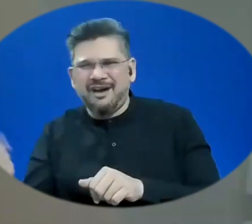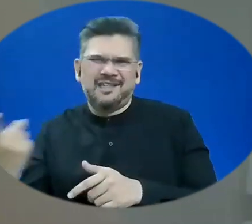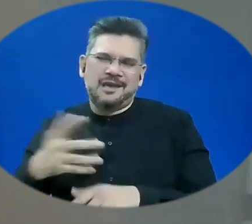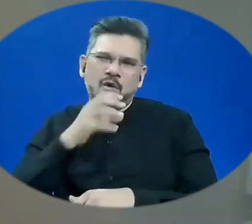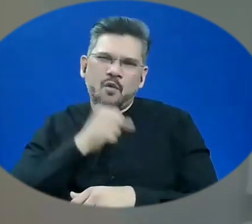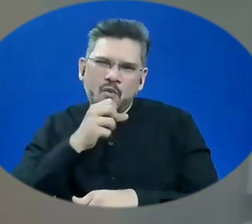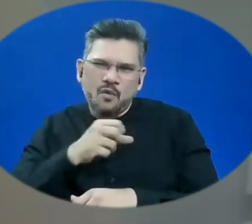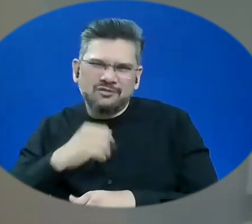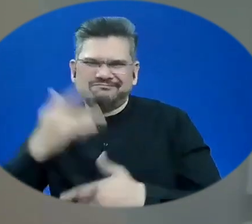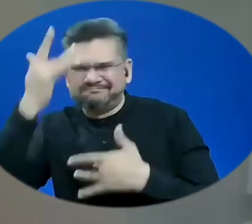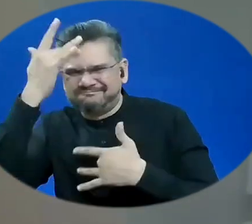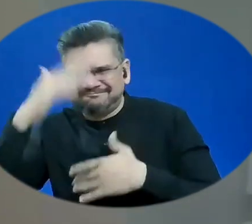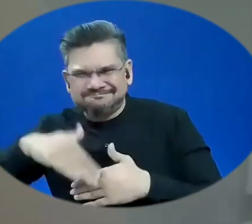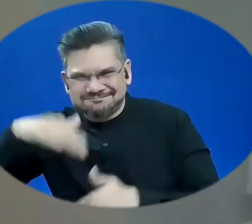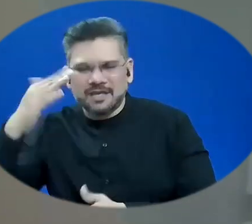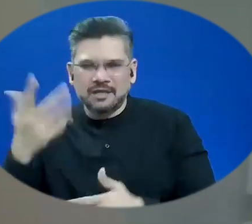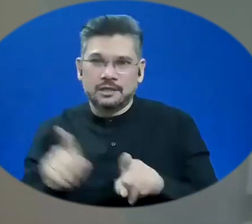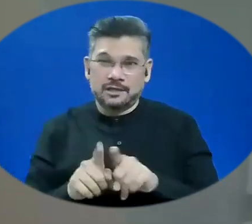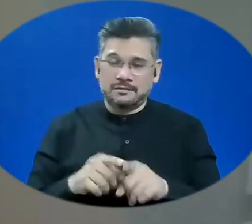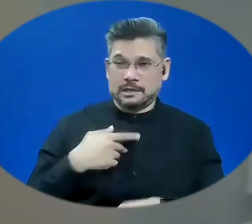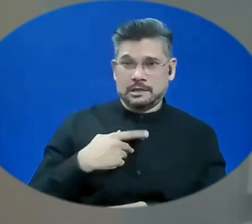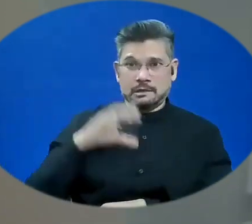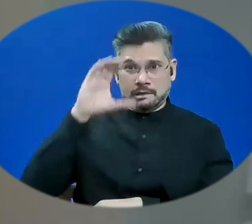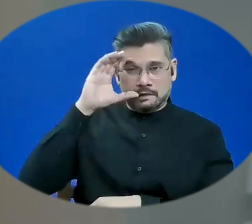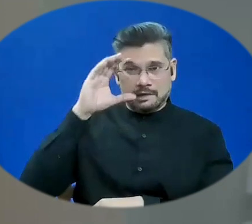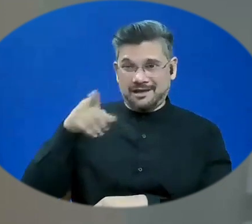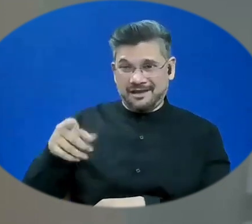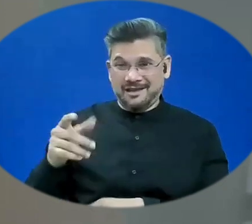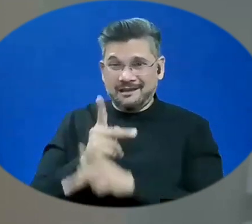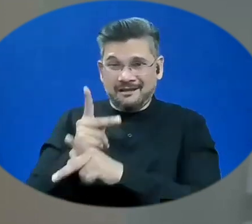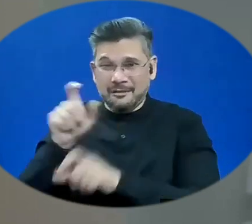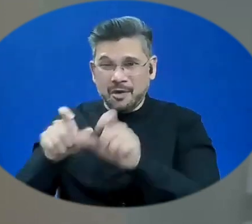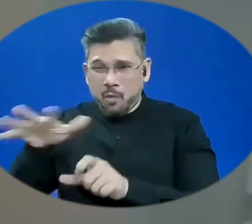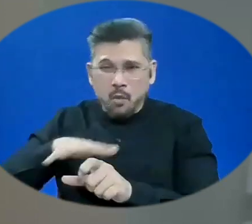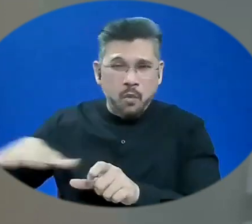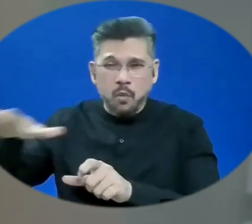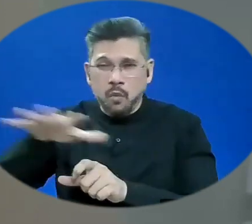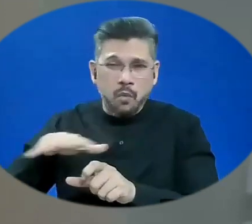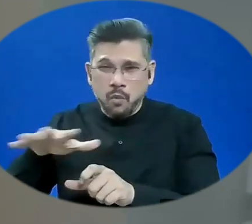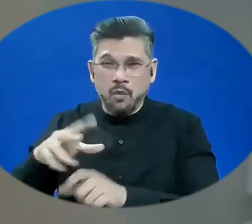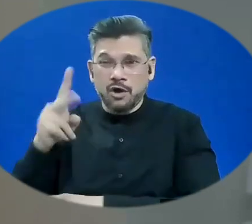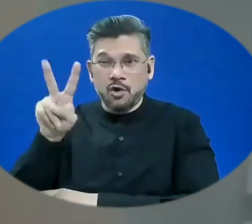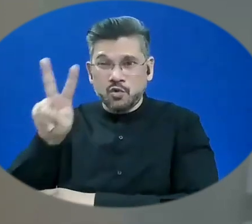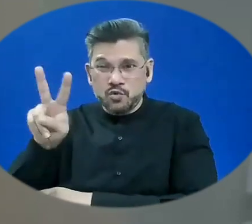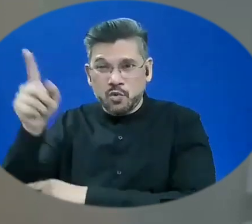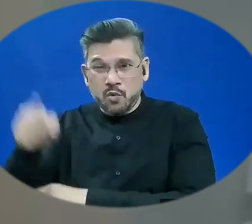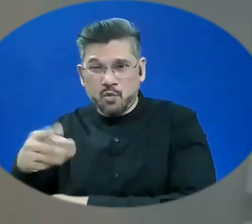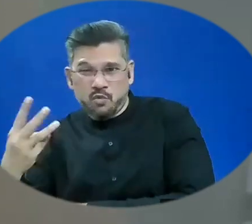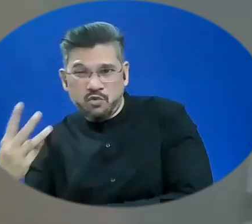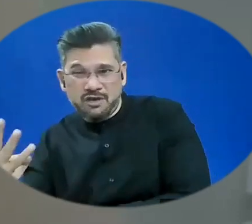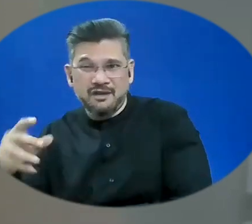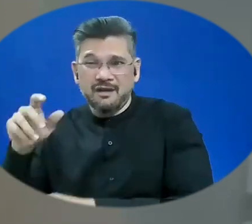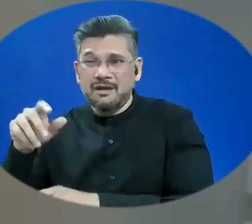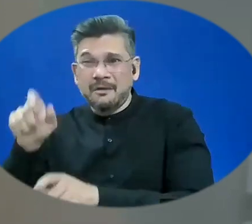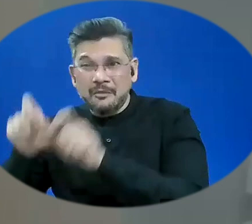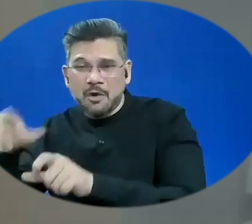have the number that 2/3 of caregivers are women. The point is really to discuss and understand what does that mean, what does that entail,